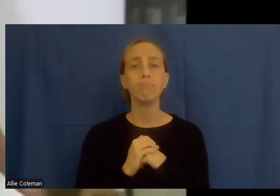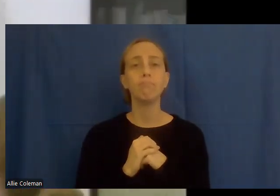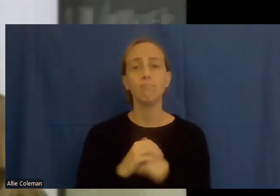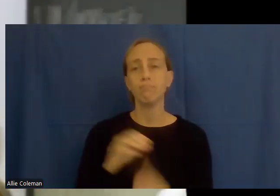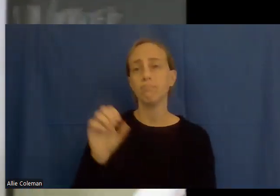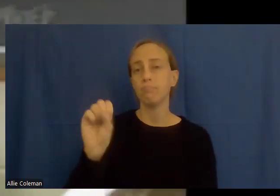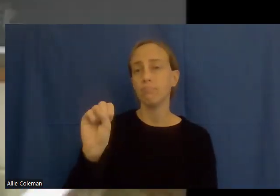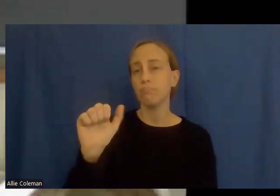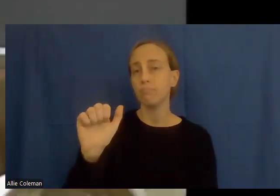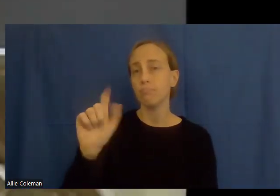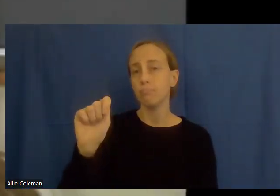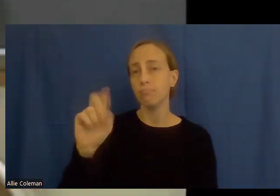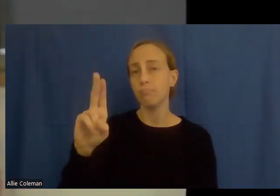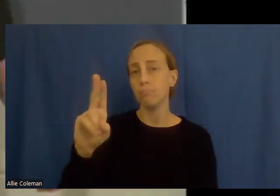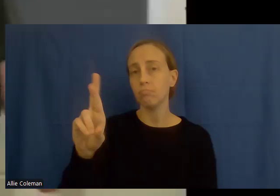Saturated.